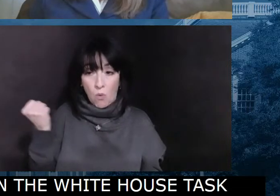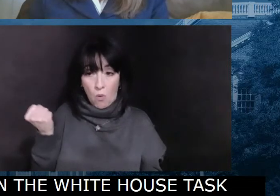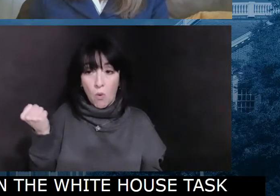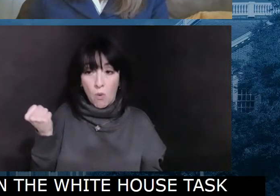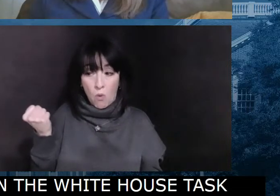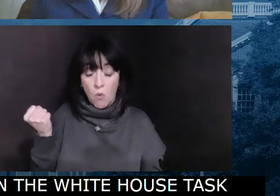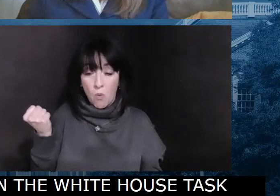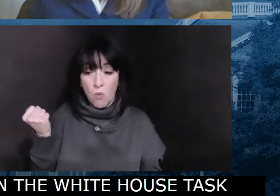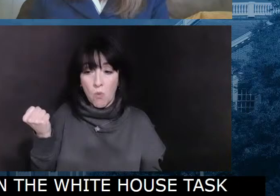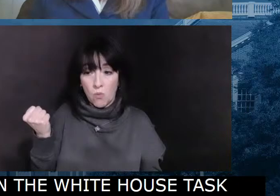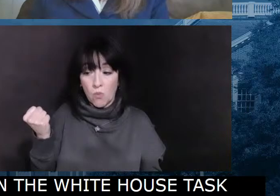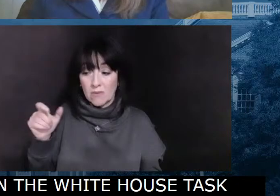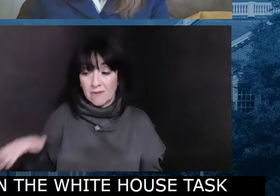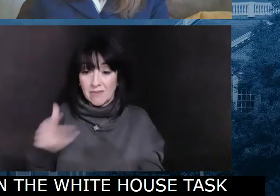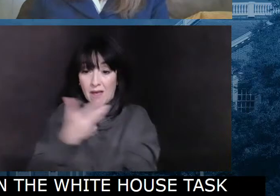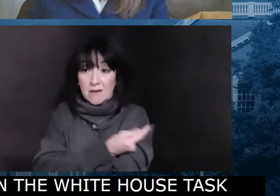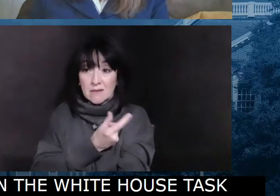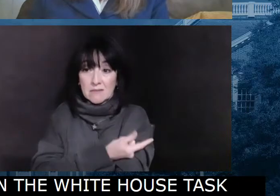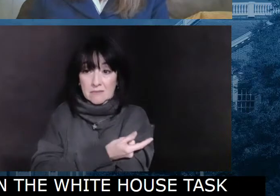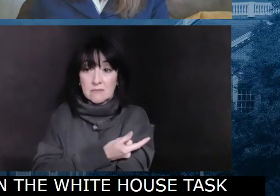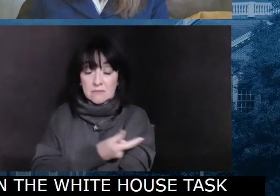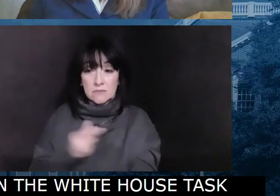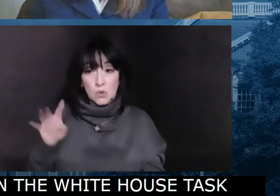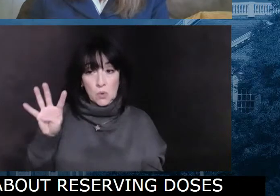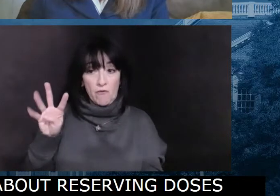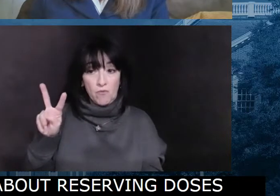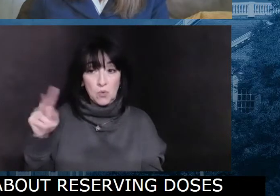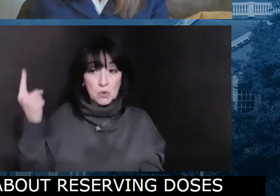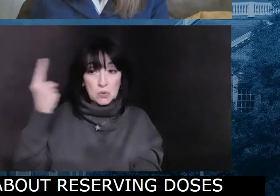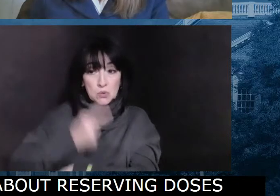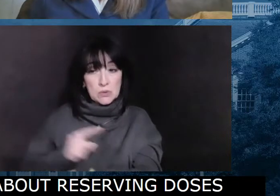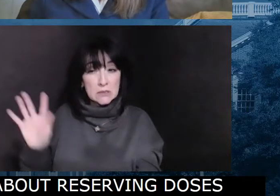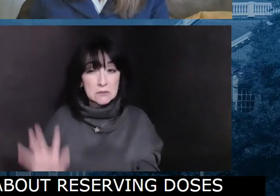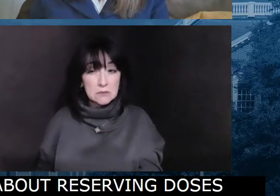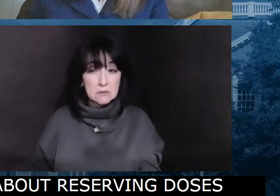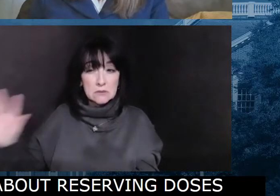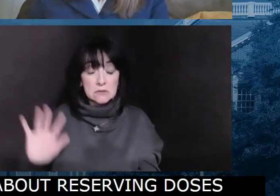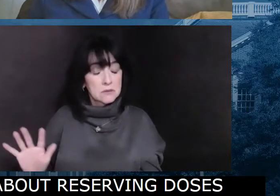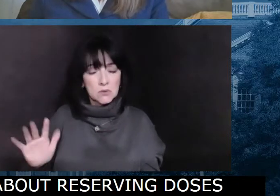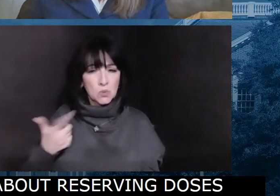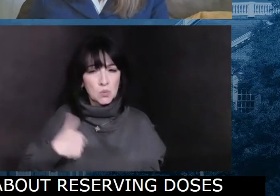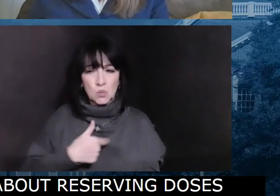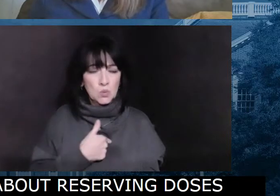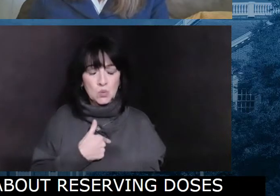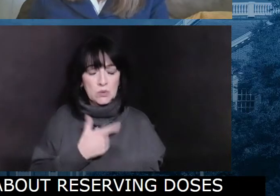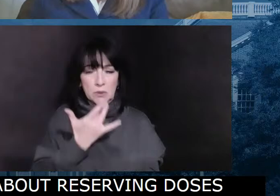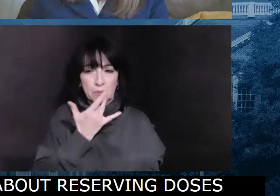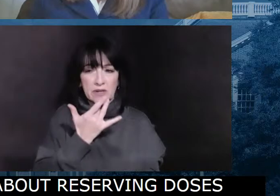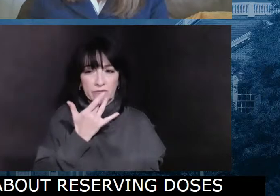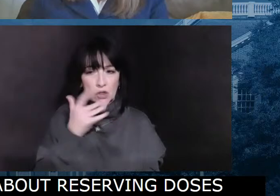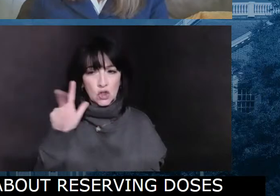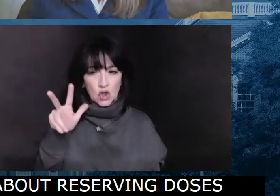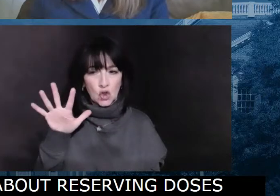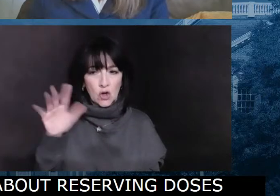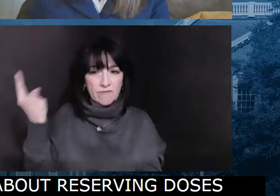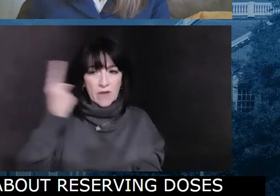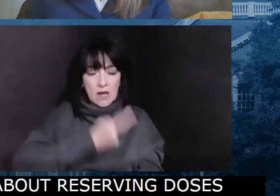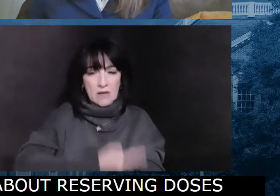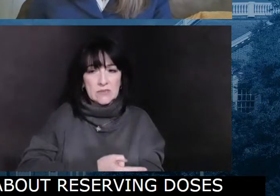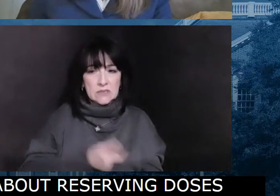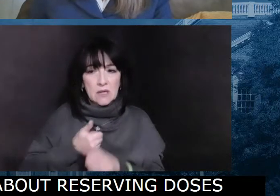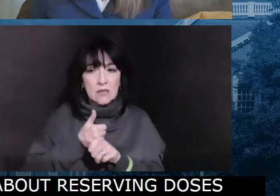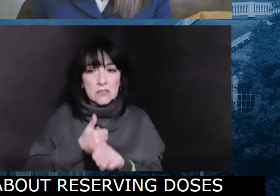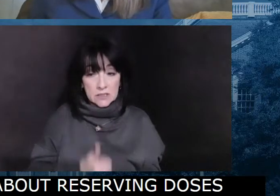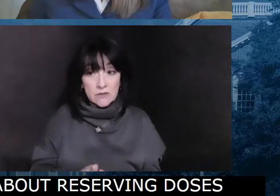beyond the 40-day period. We're going to try to get ours out by that 35-day deadline, and so it's a bit